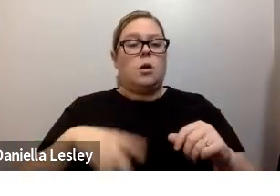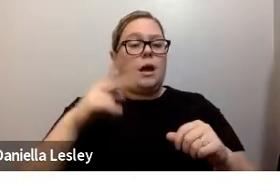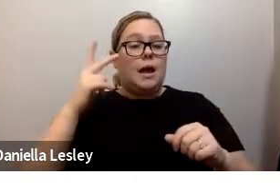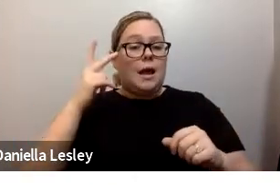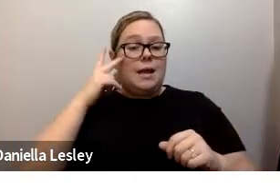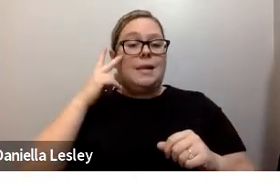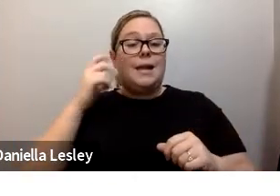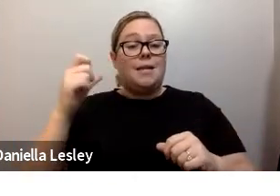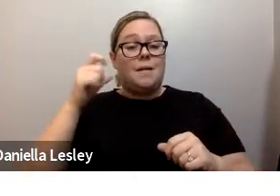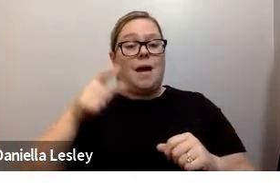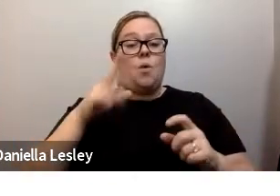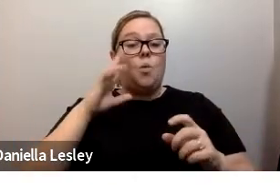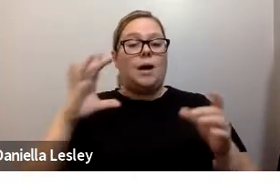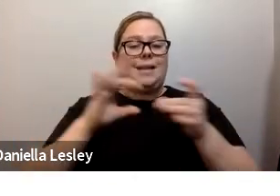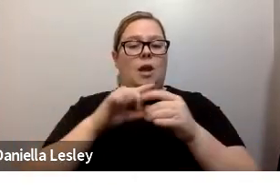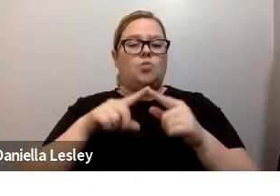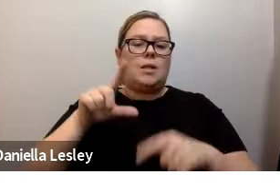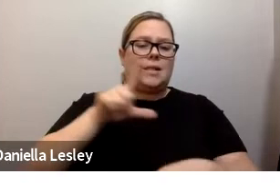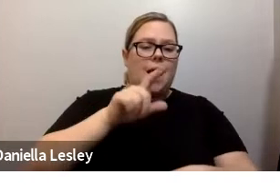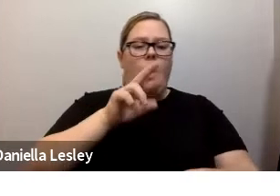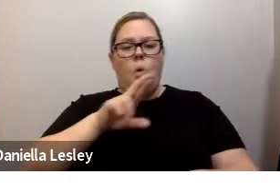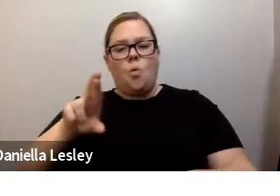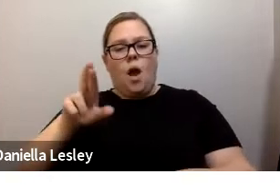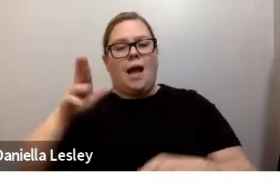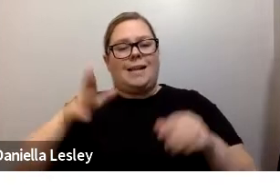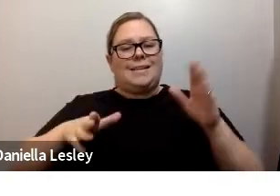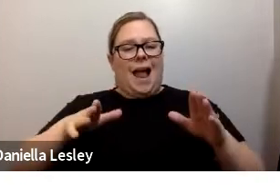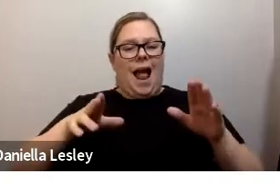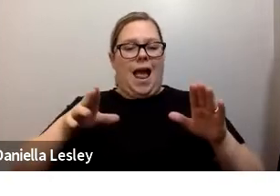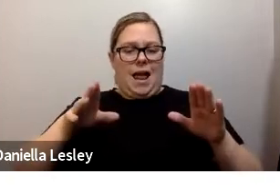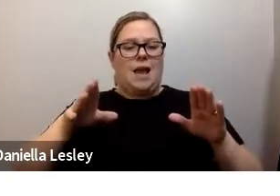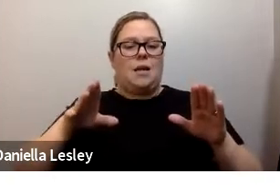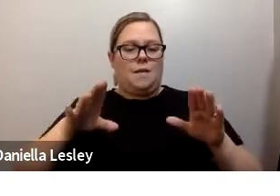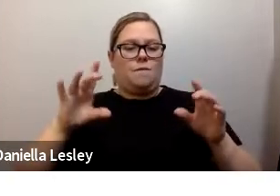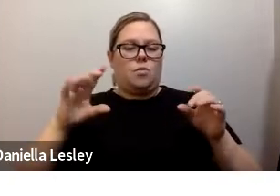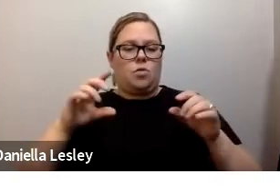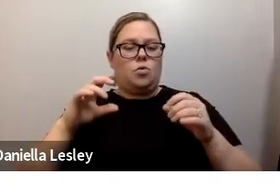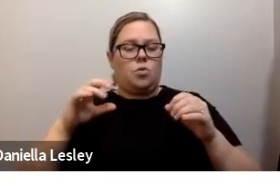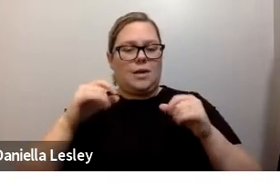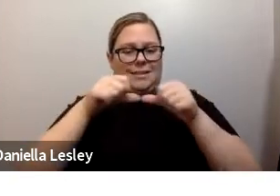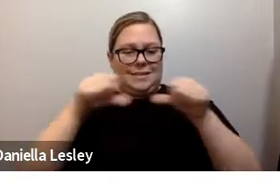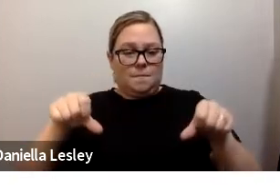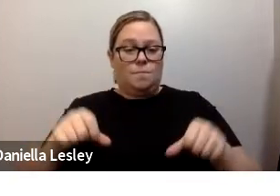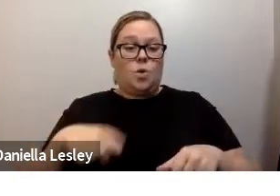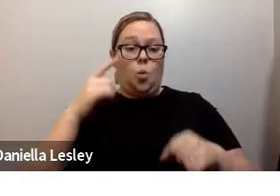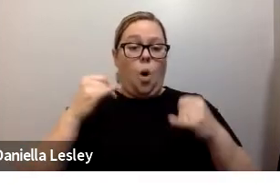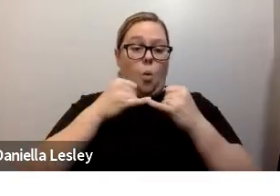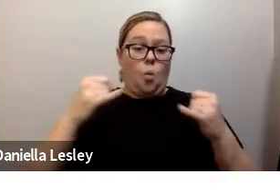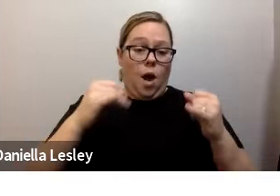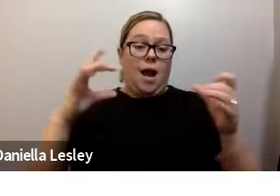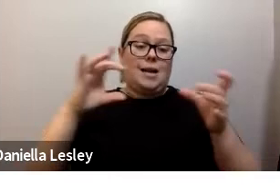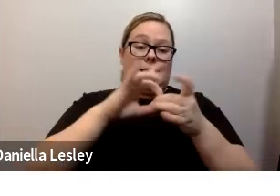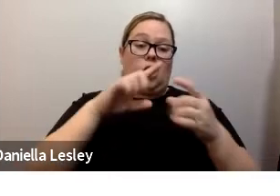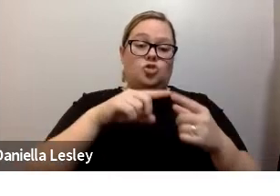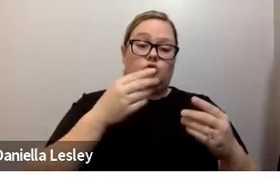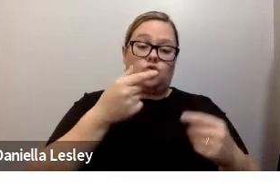right side of the board. And then we simply just align a group wire on both sides. One wire is attached to the ground. The other